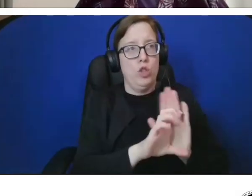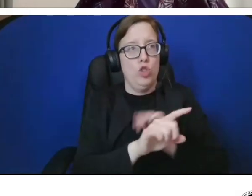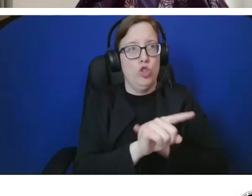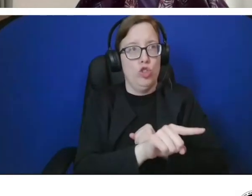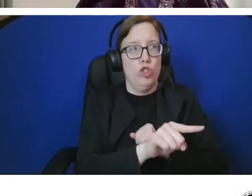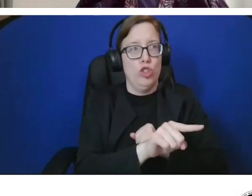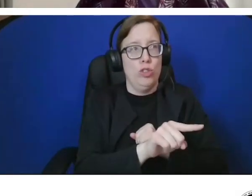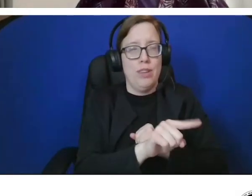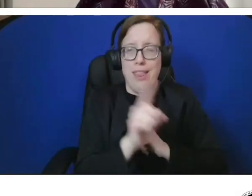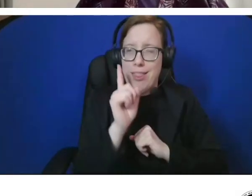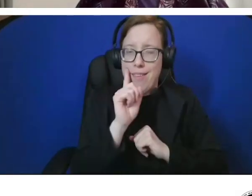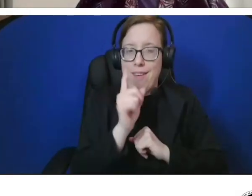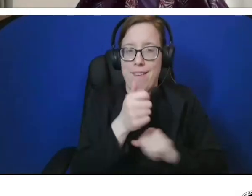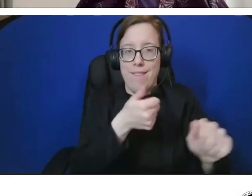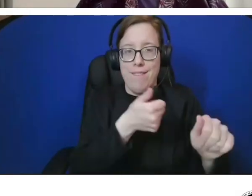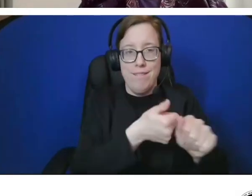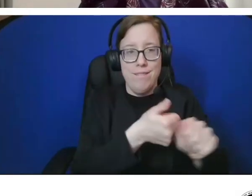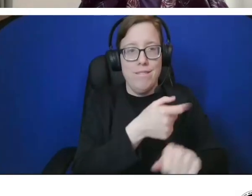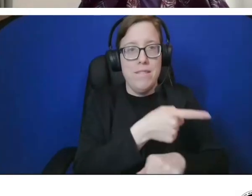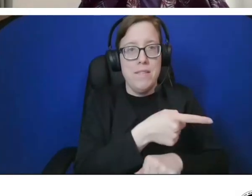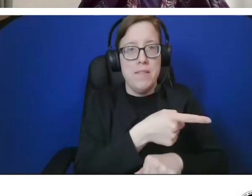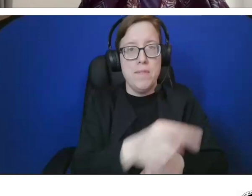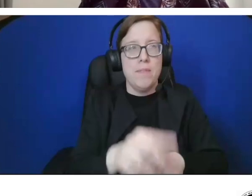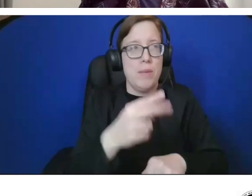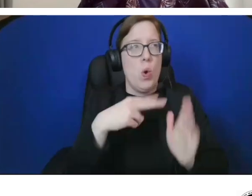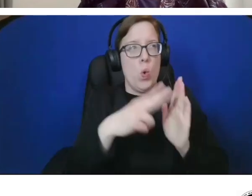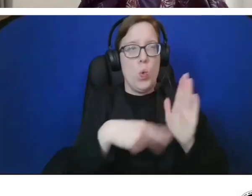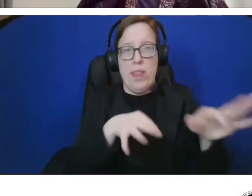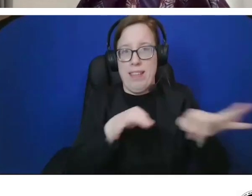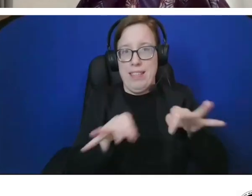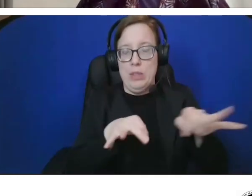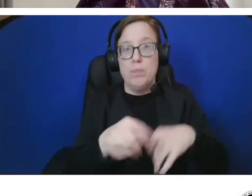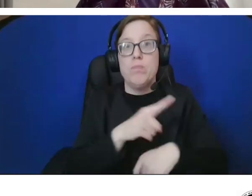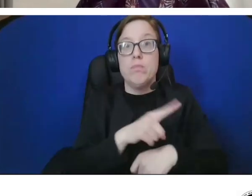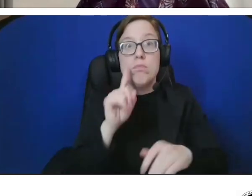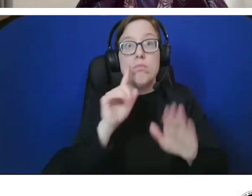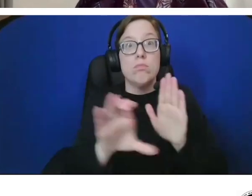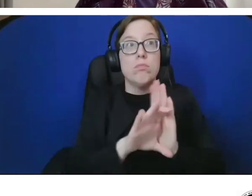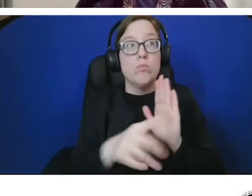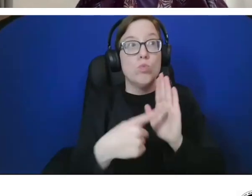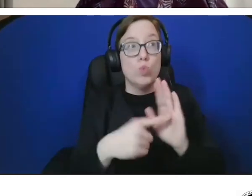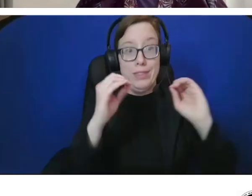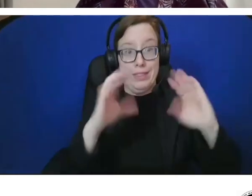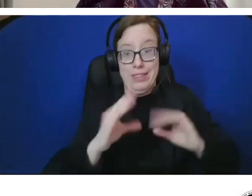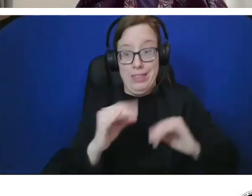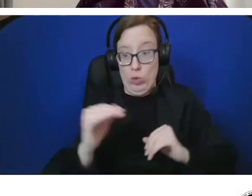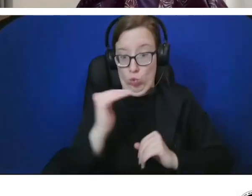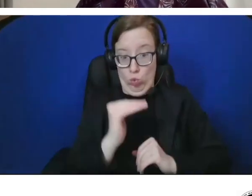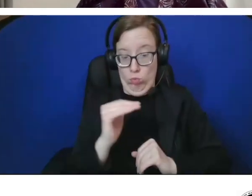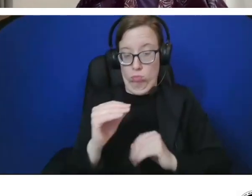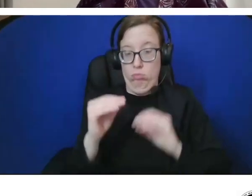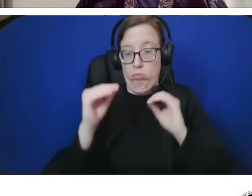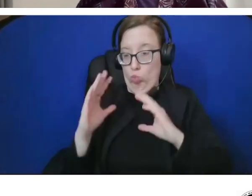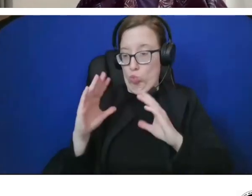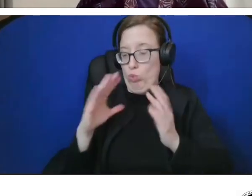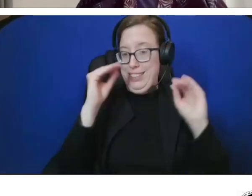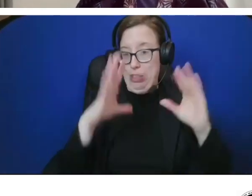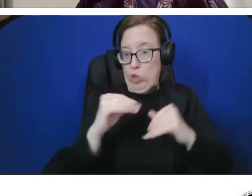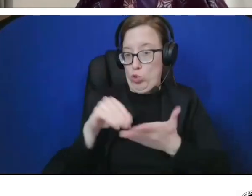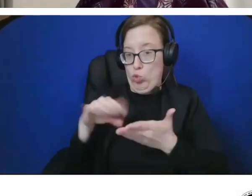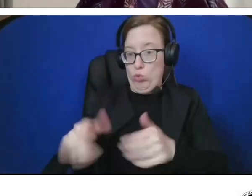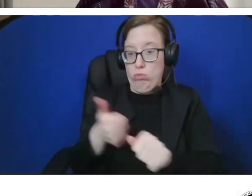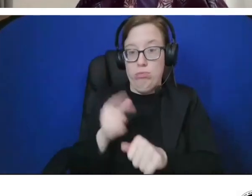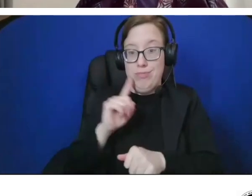was, um, of her. So let me read the descriptions. This photo shows a teacher and her student who is